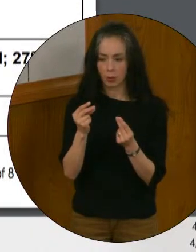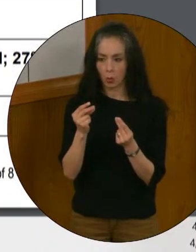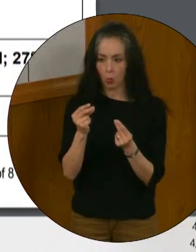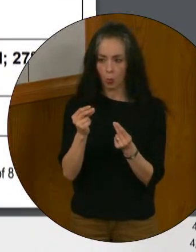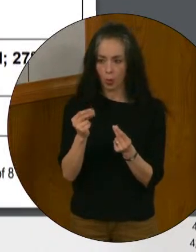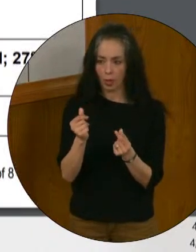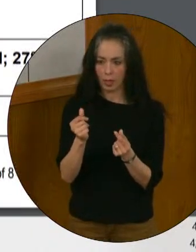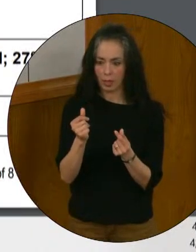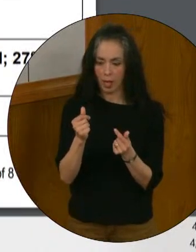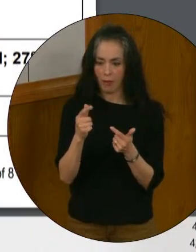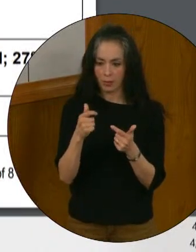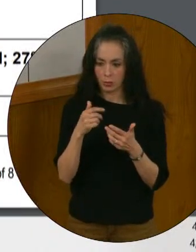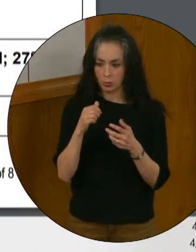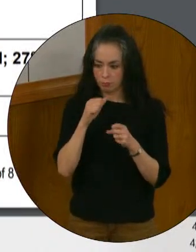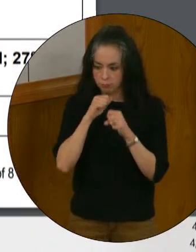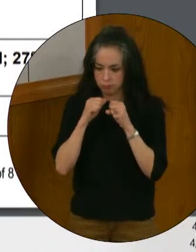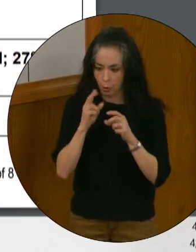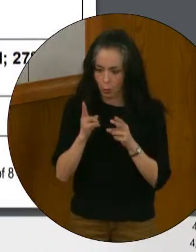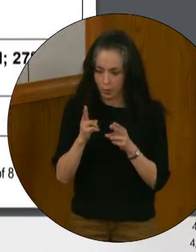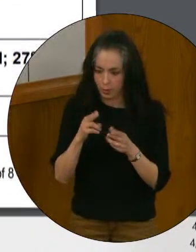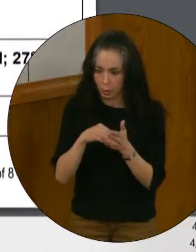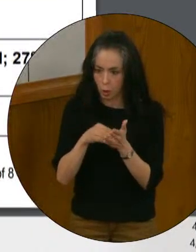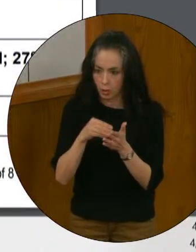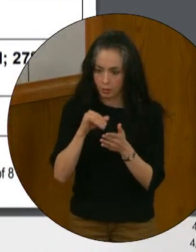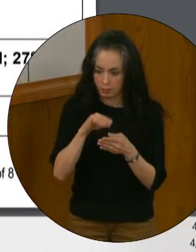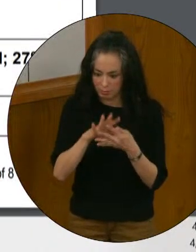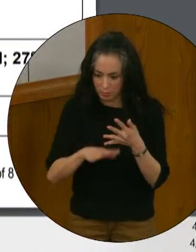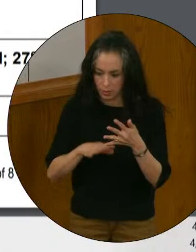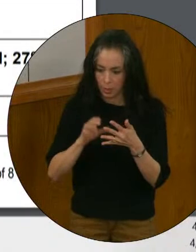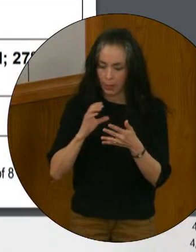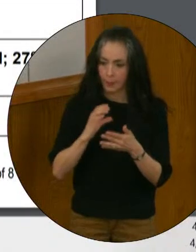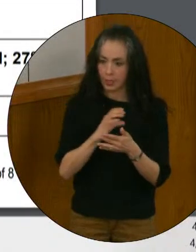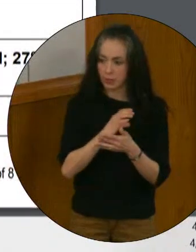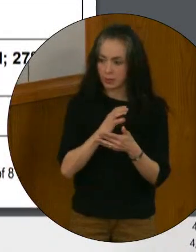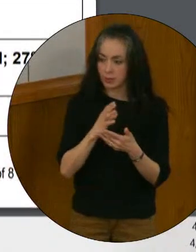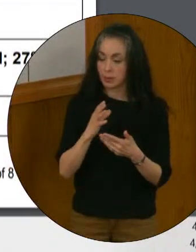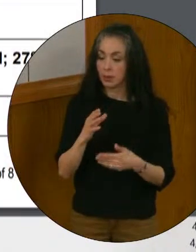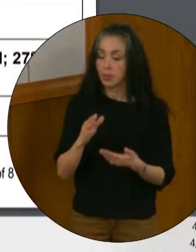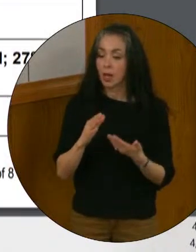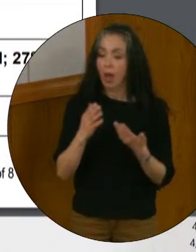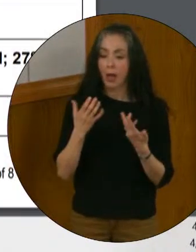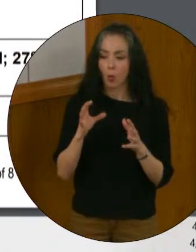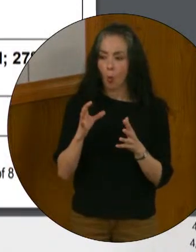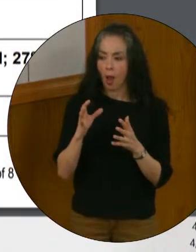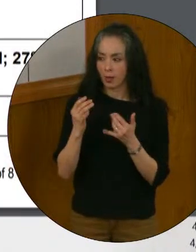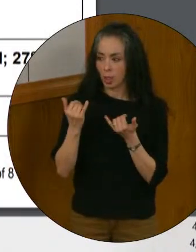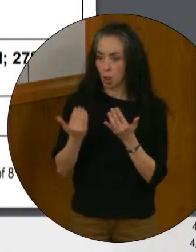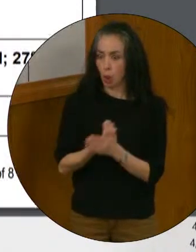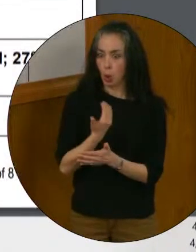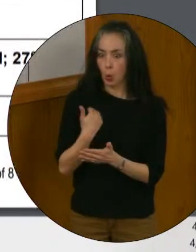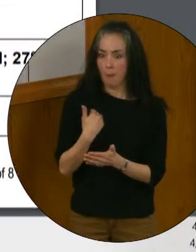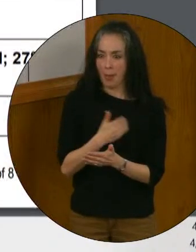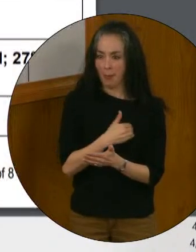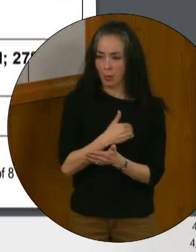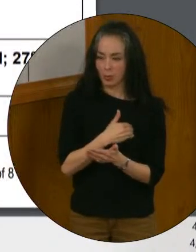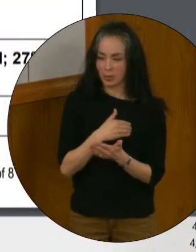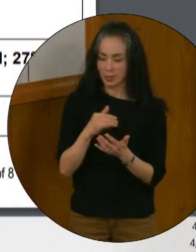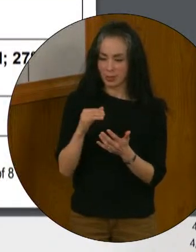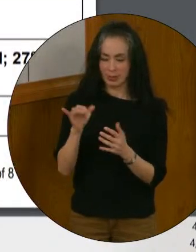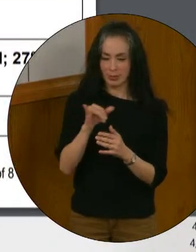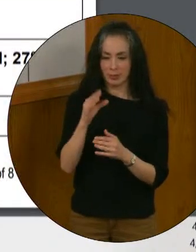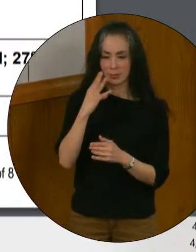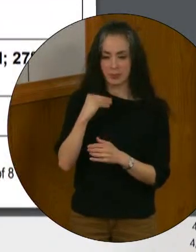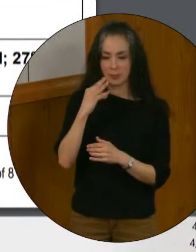of committees, and I don't want our current new members to fall in the position that I have, where I